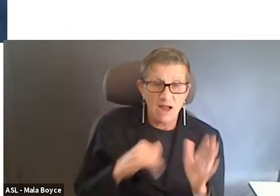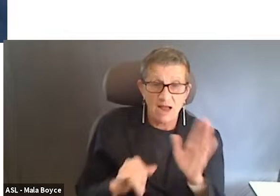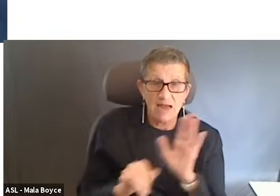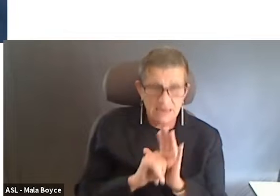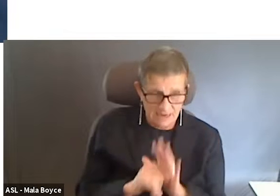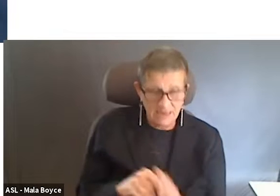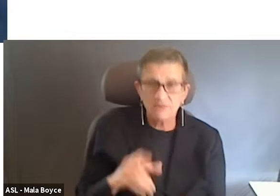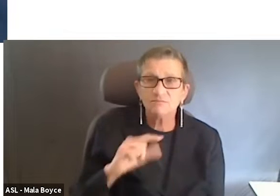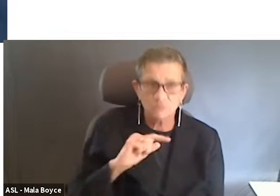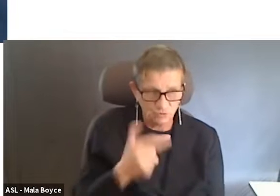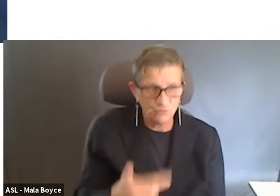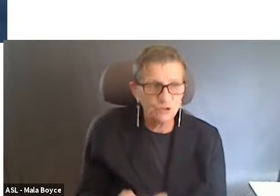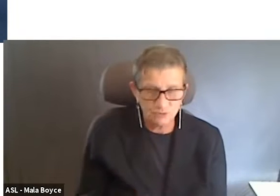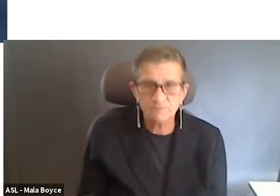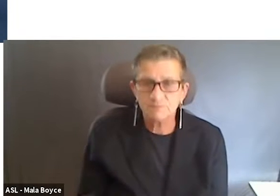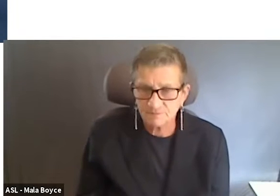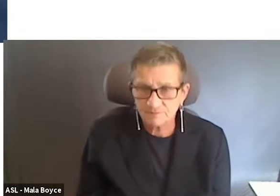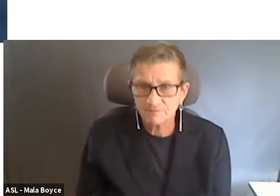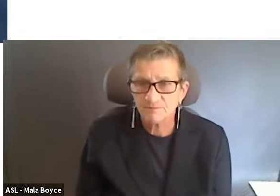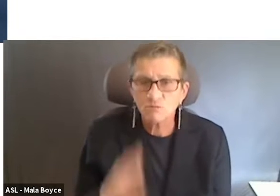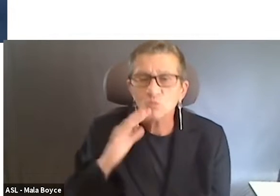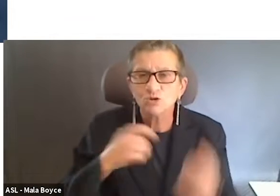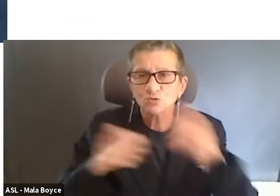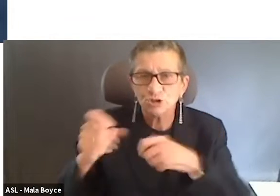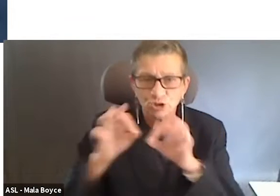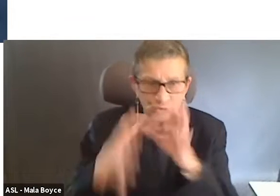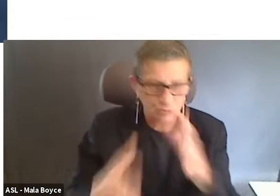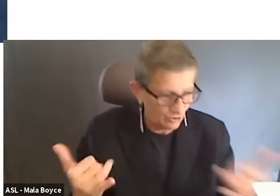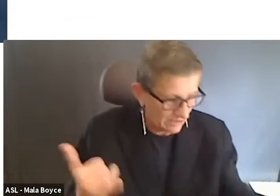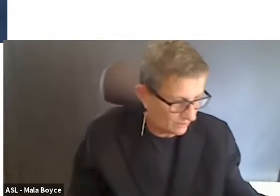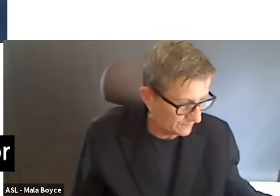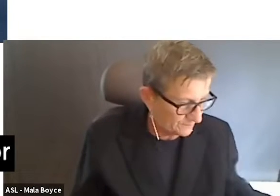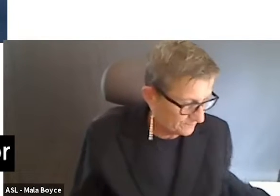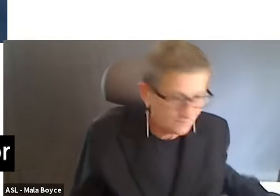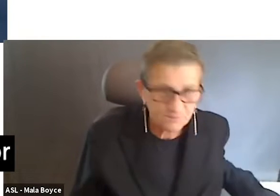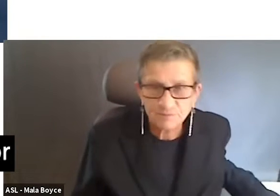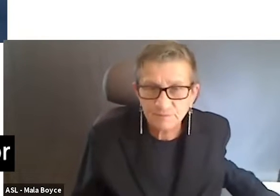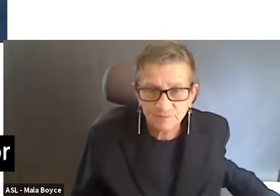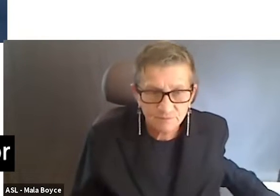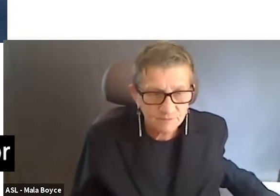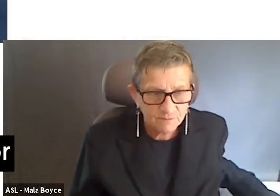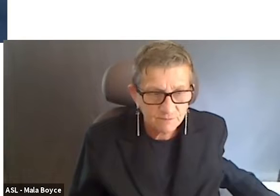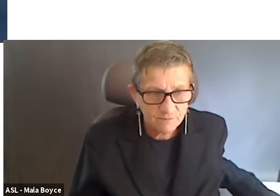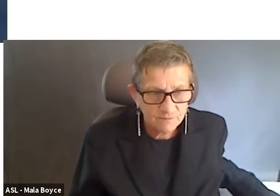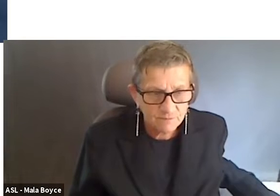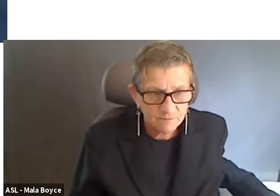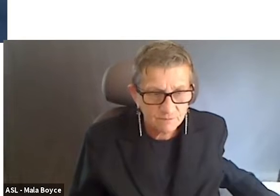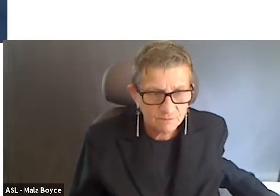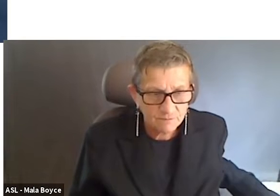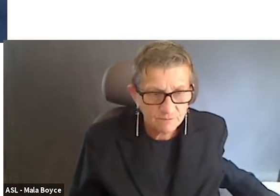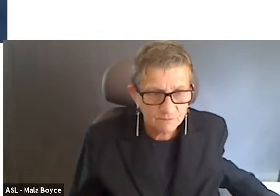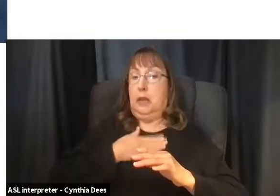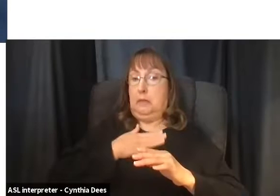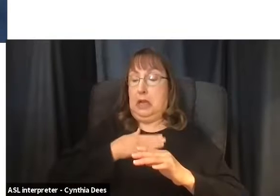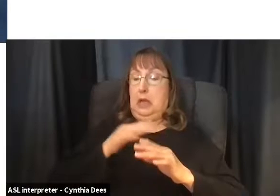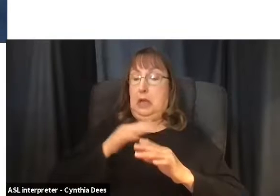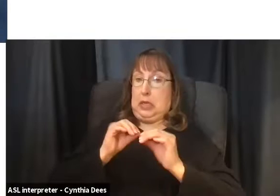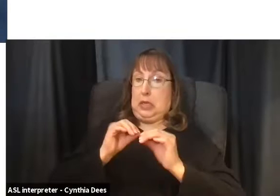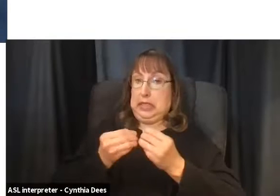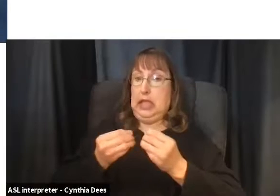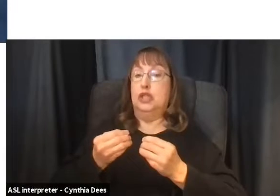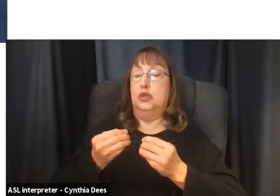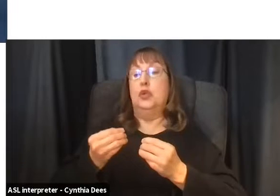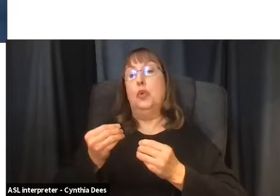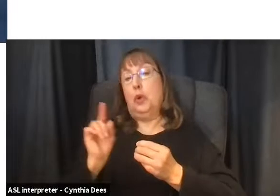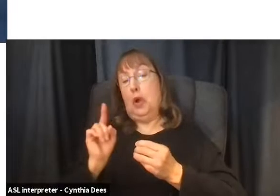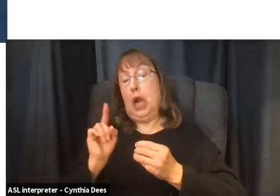as a Latinx female, and so for me personally, that's important to make sure that the organization I'm working for has supports in place and has